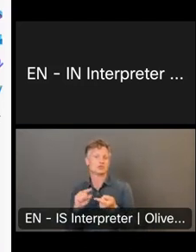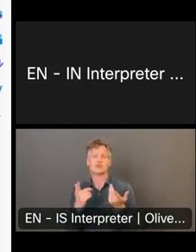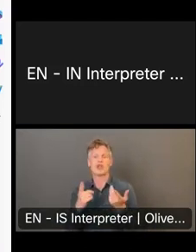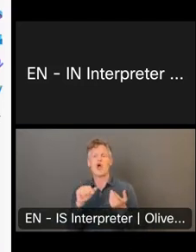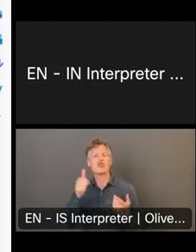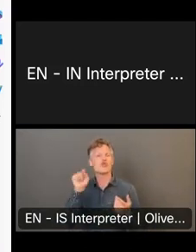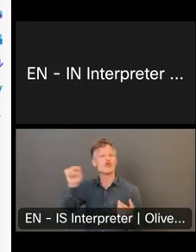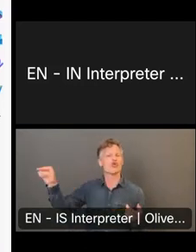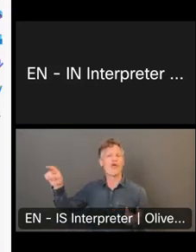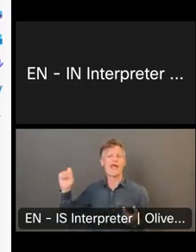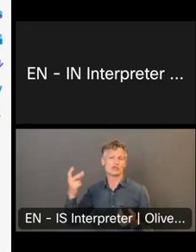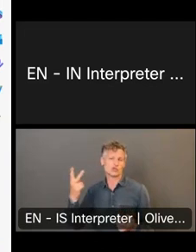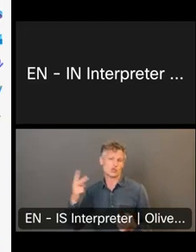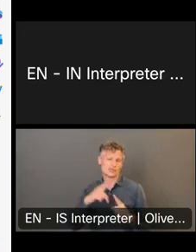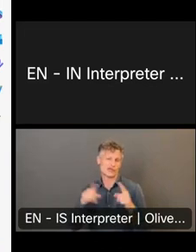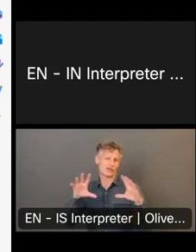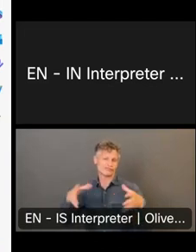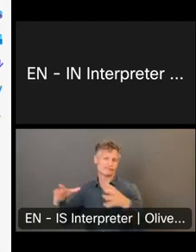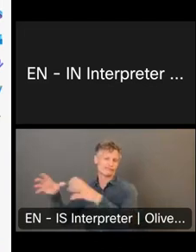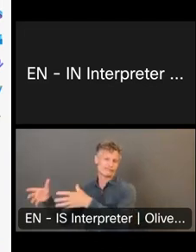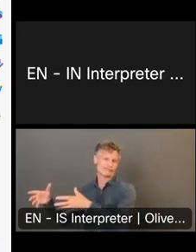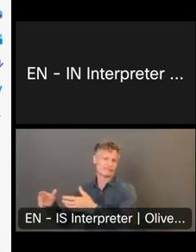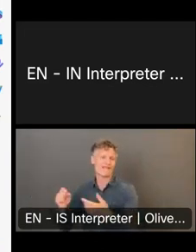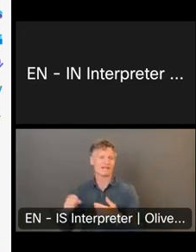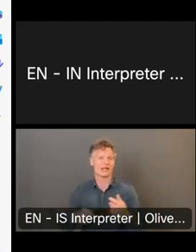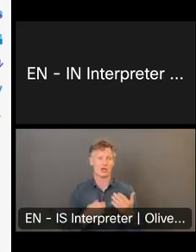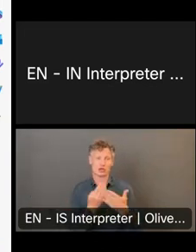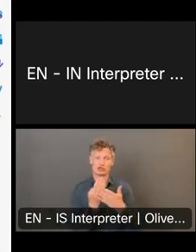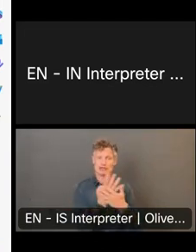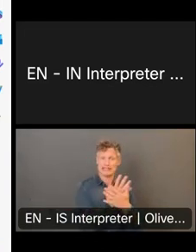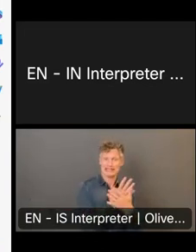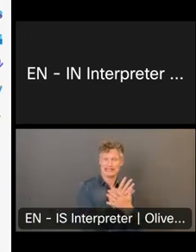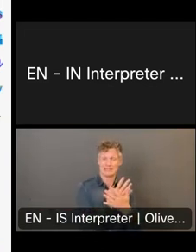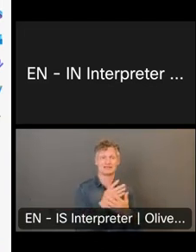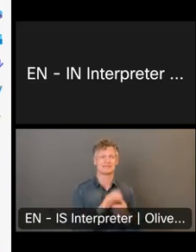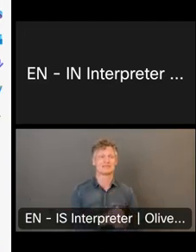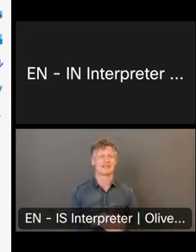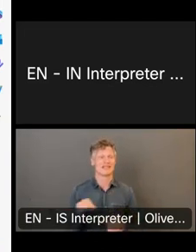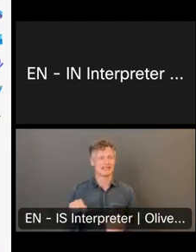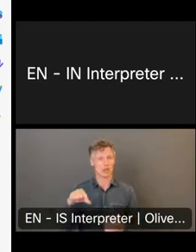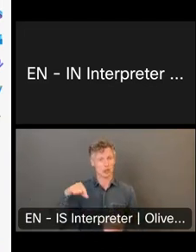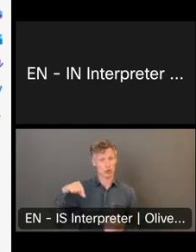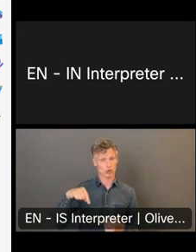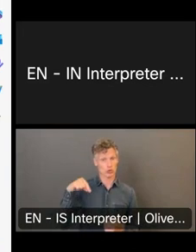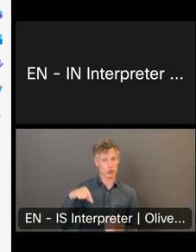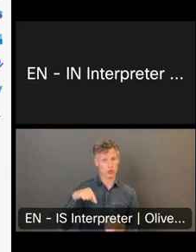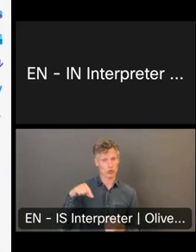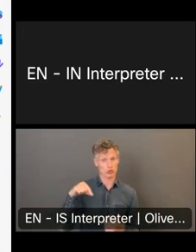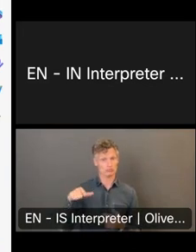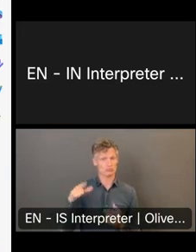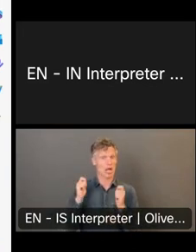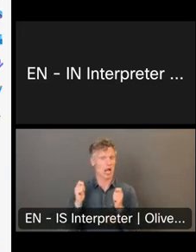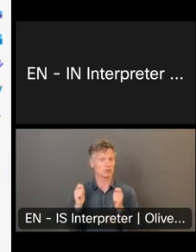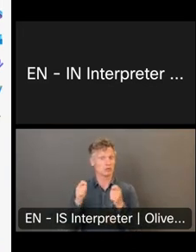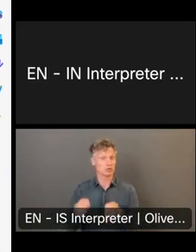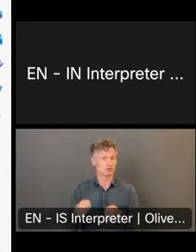There's the green bag that gives you the Q, the corollaries of the Q principle, make your contribution as informative as